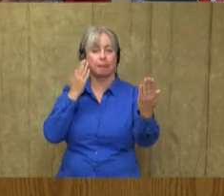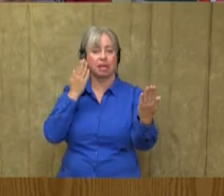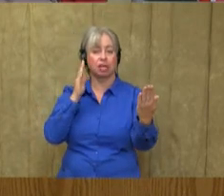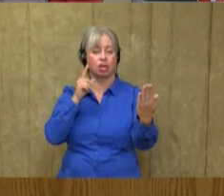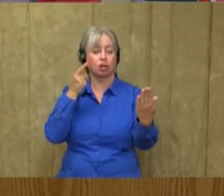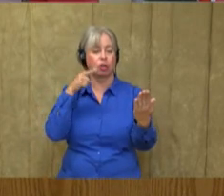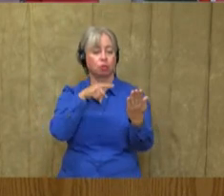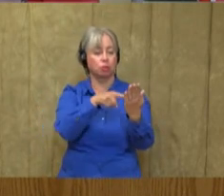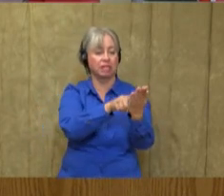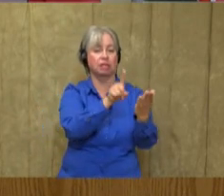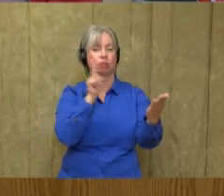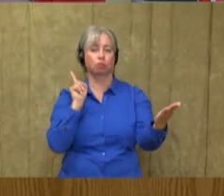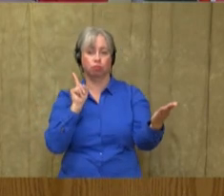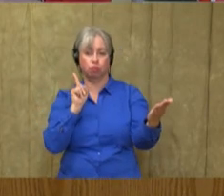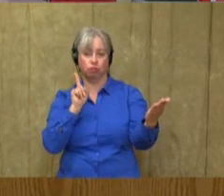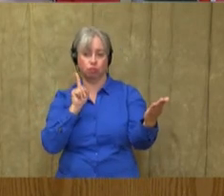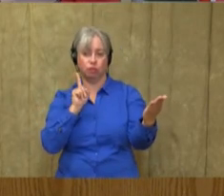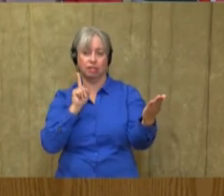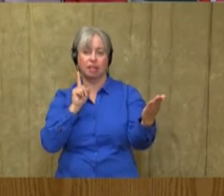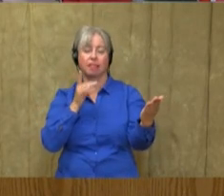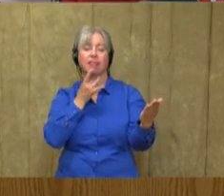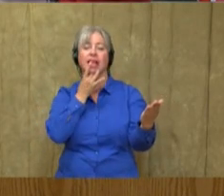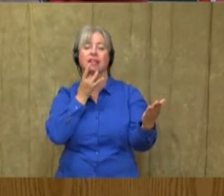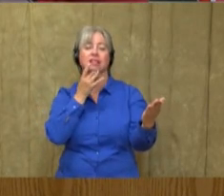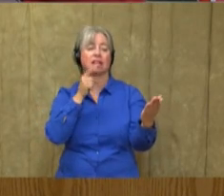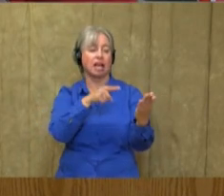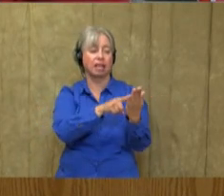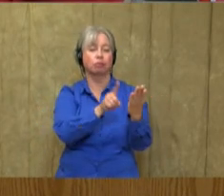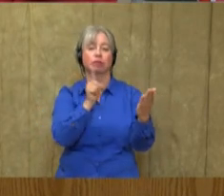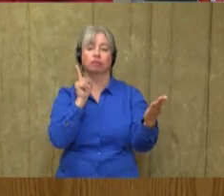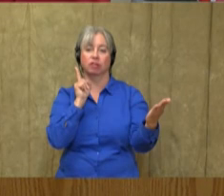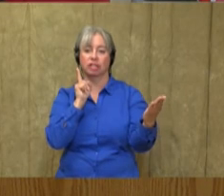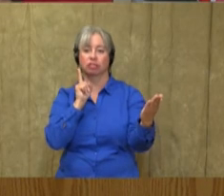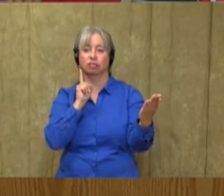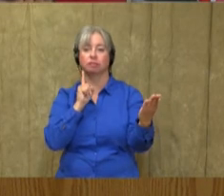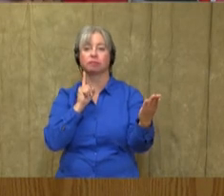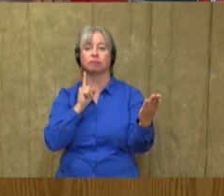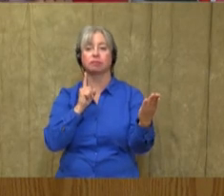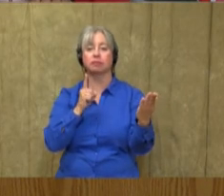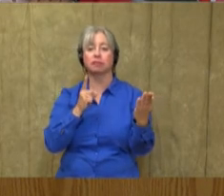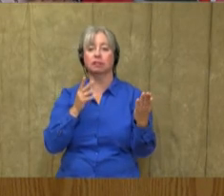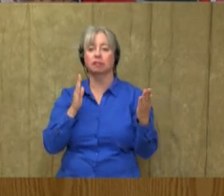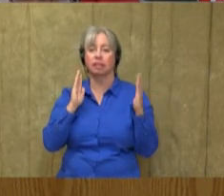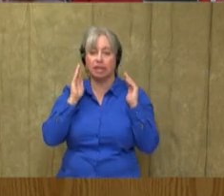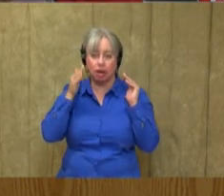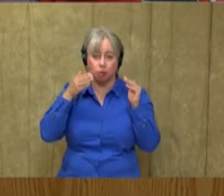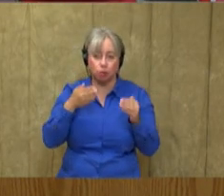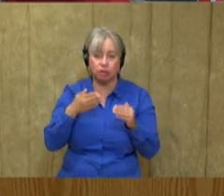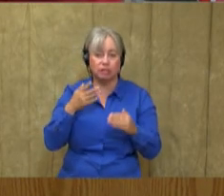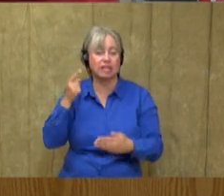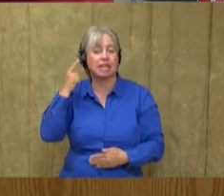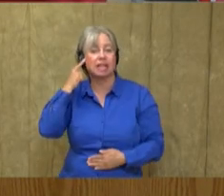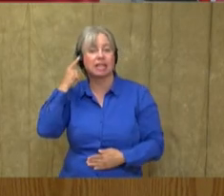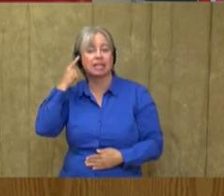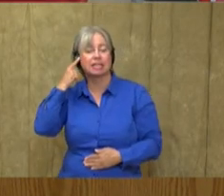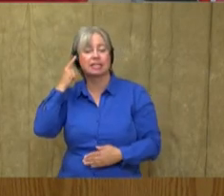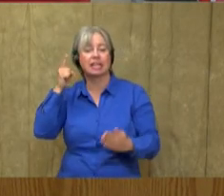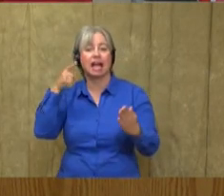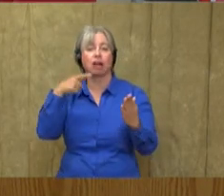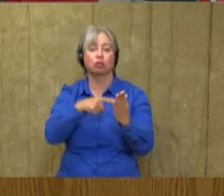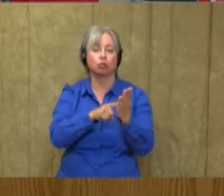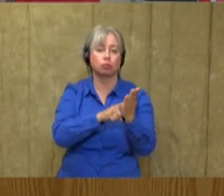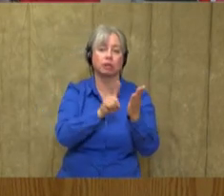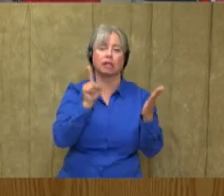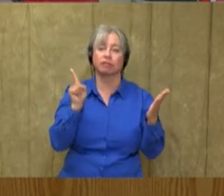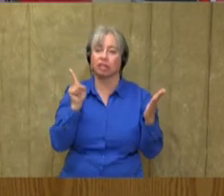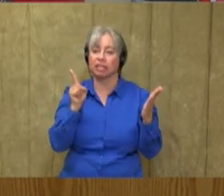our reflection, and that's talking about light reflection, and we will talk about that next week. Right now we're going to focus on sound reflection. So it's the